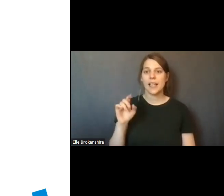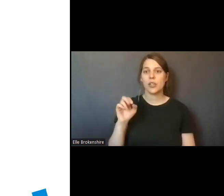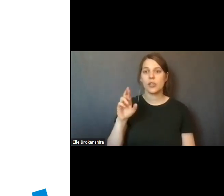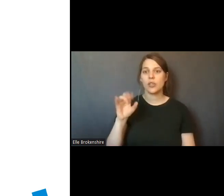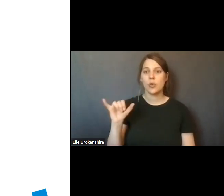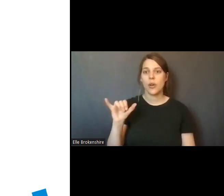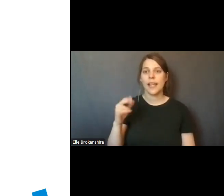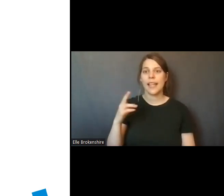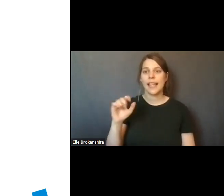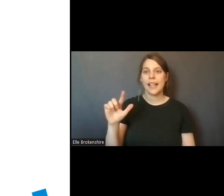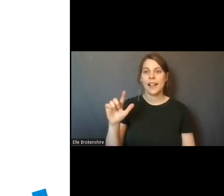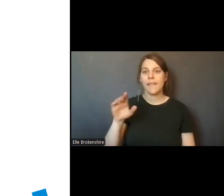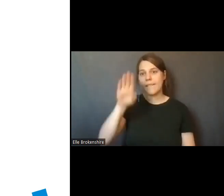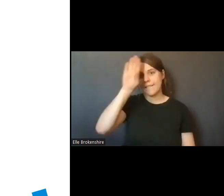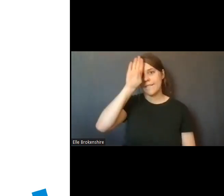Firehouse.